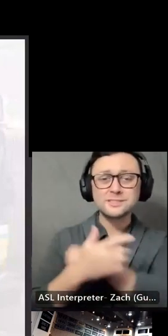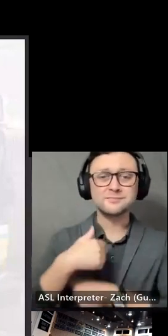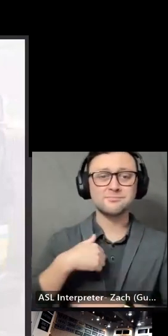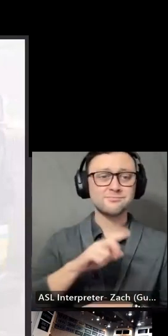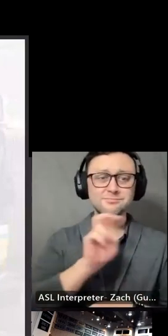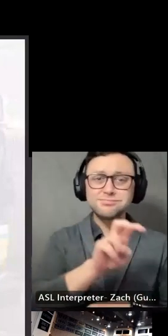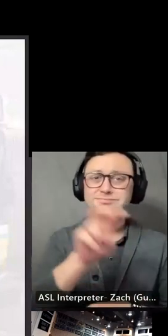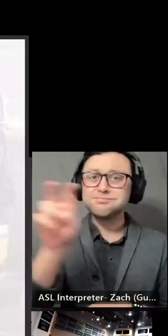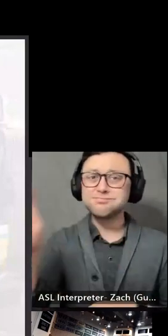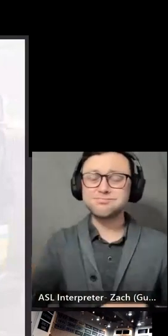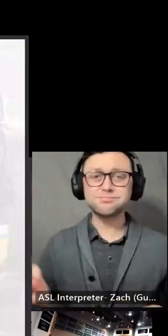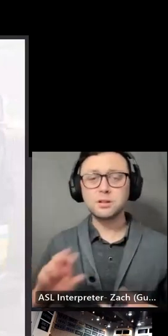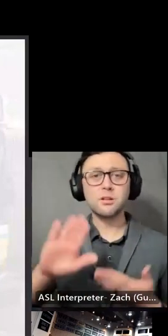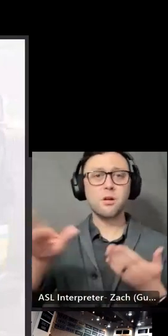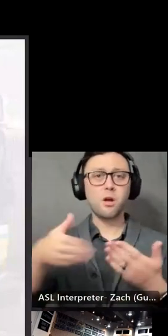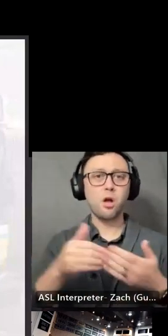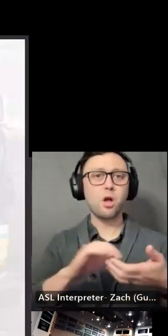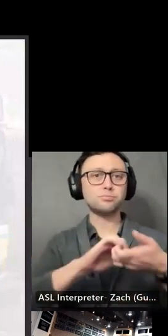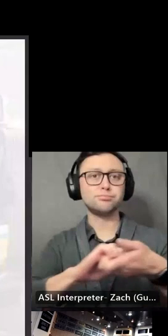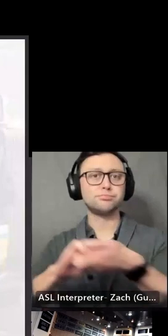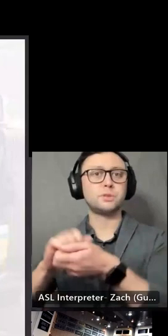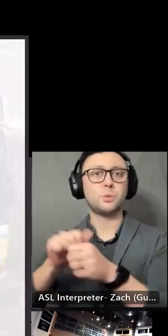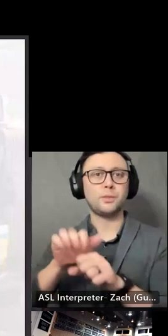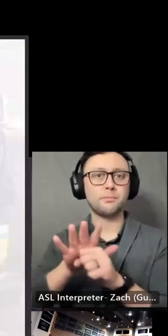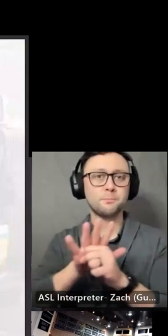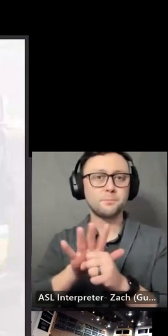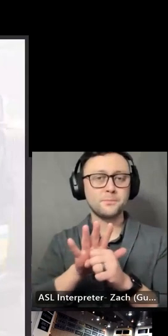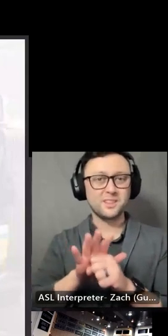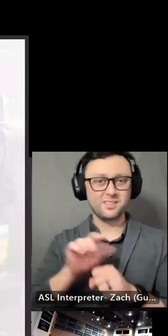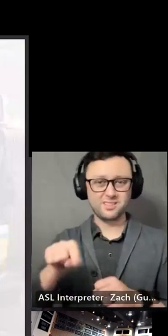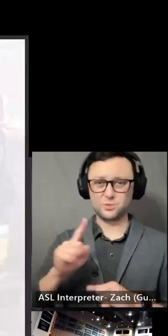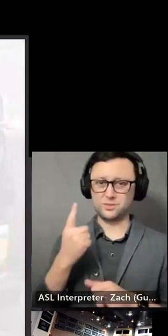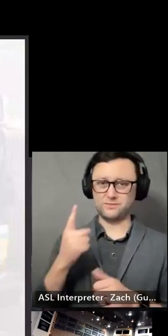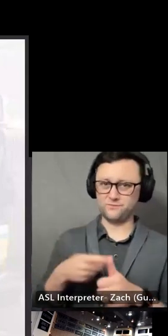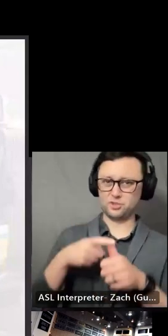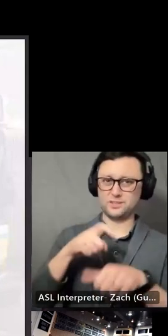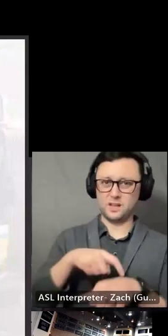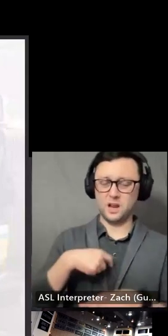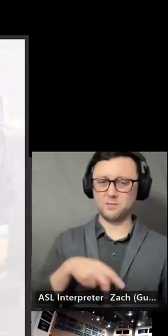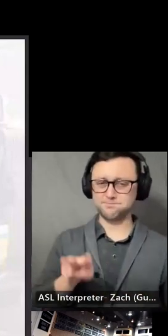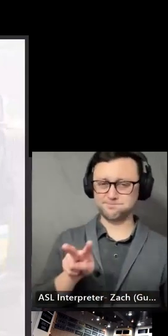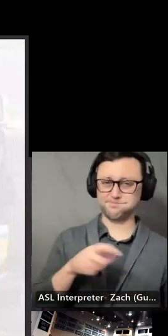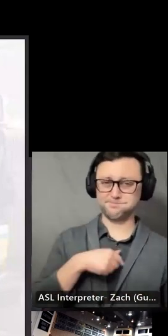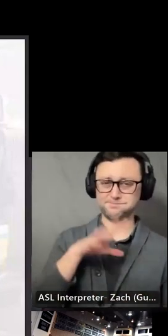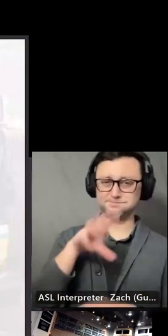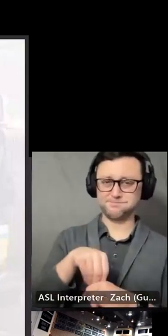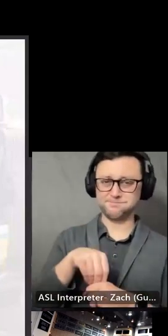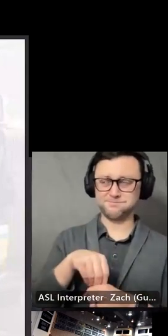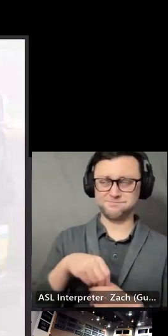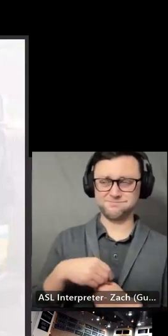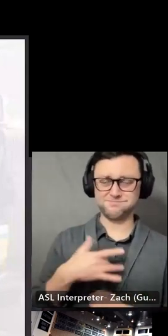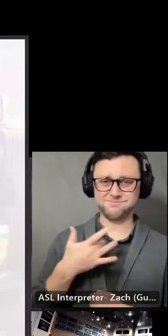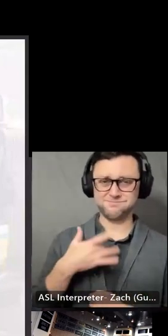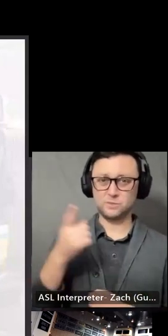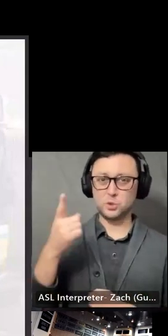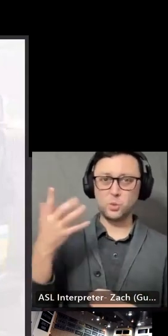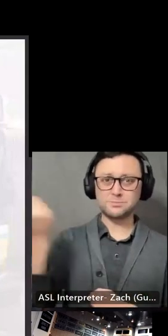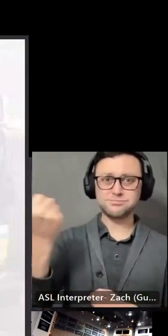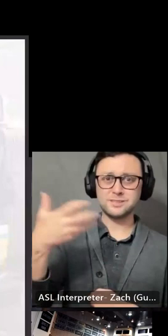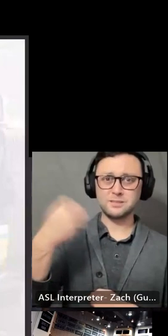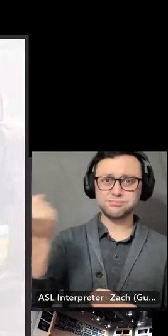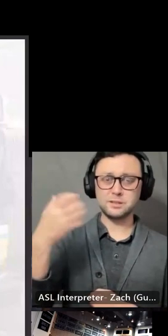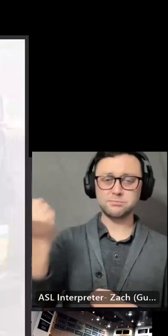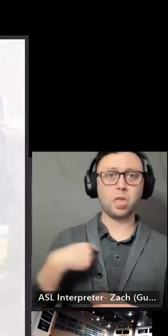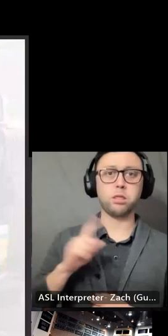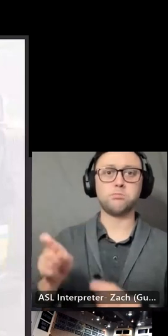mine. They've all been collaboratively done. This is the first one that I participated in where it's just like, you take and